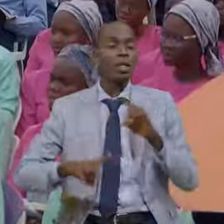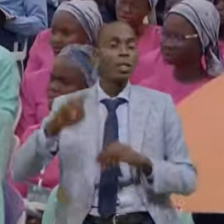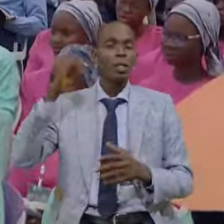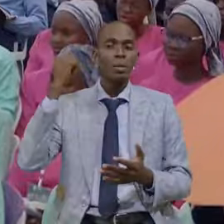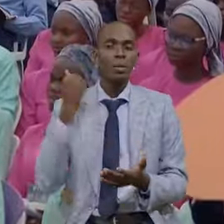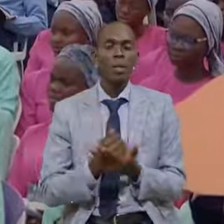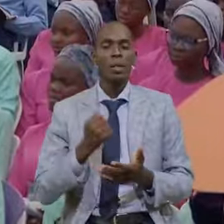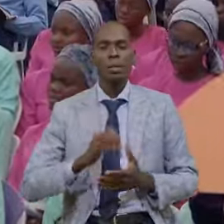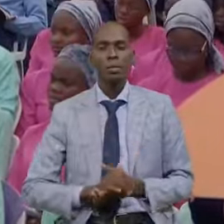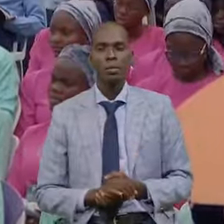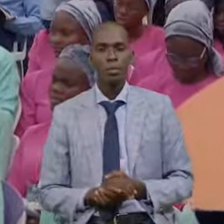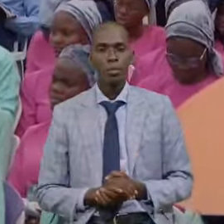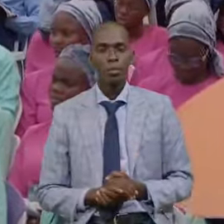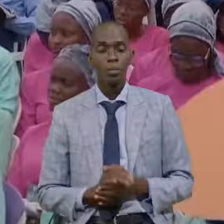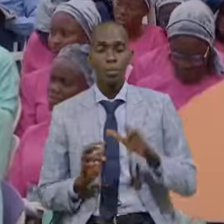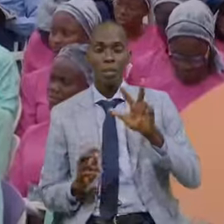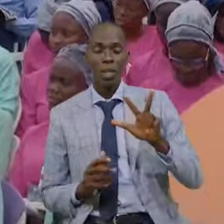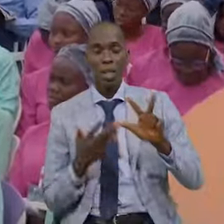Amen. Three things.